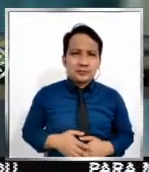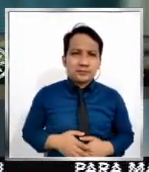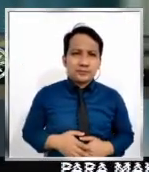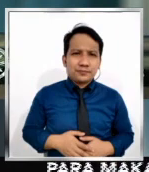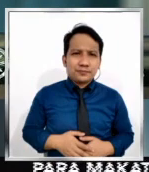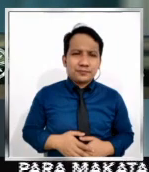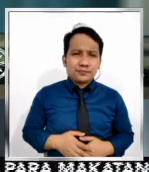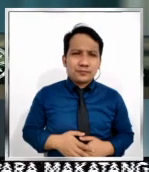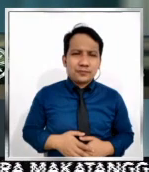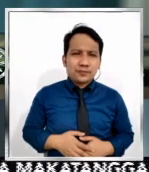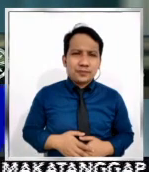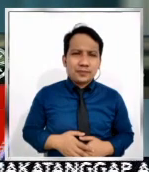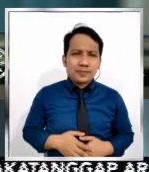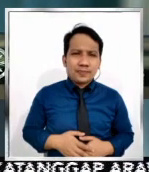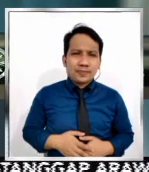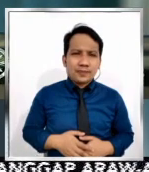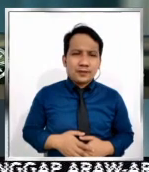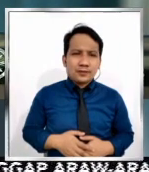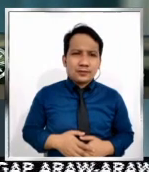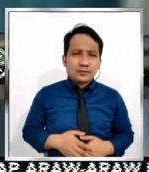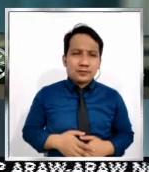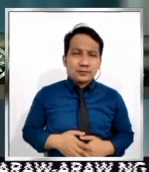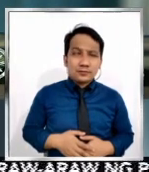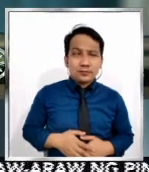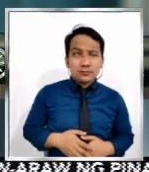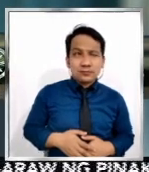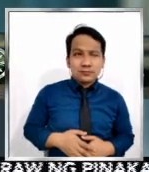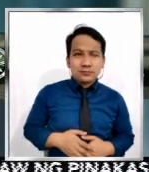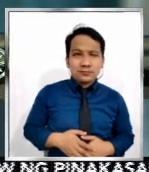Despite the increasing domestic need of vaccines,